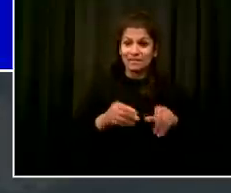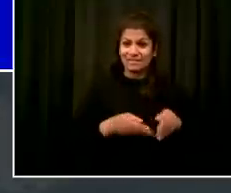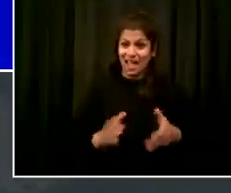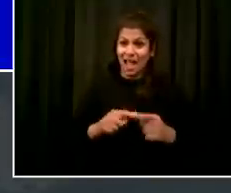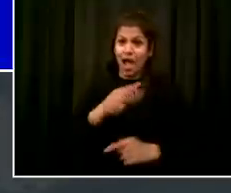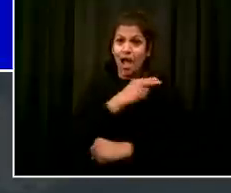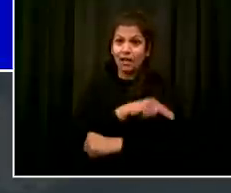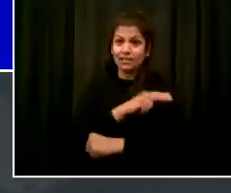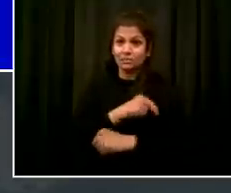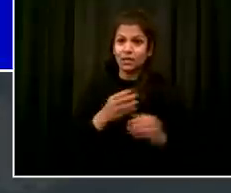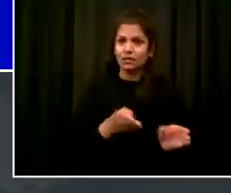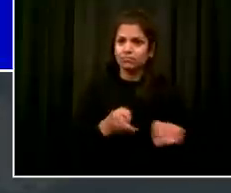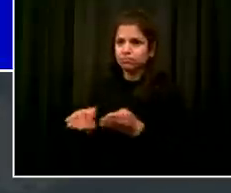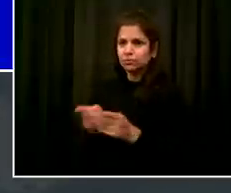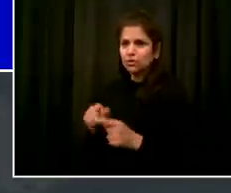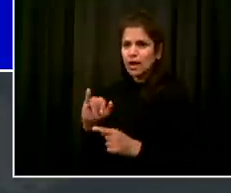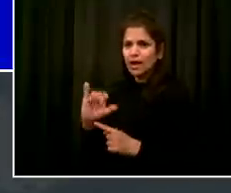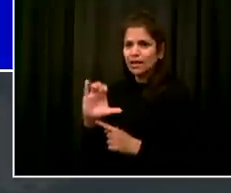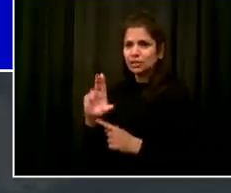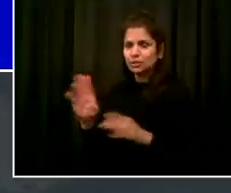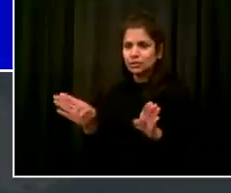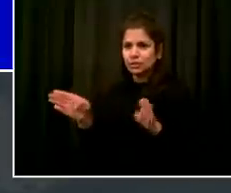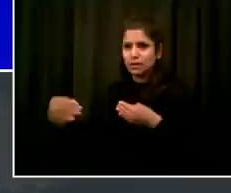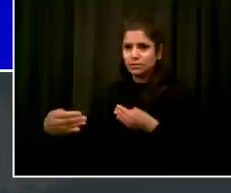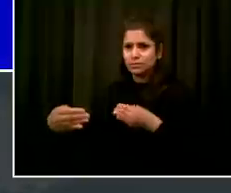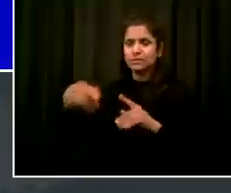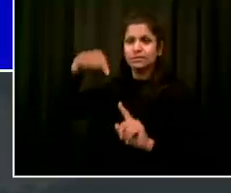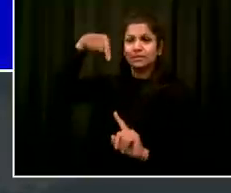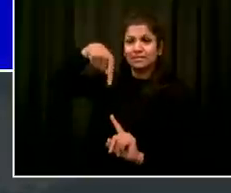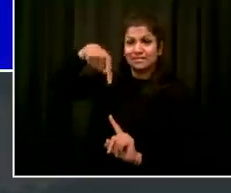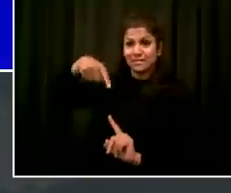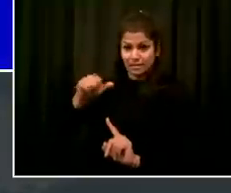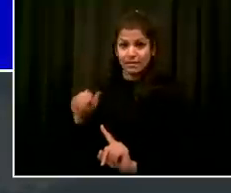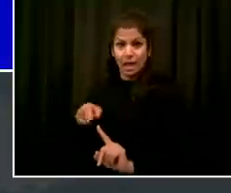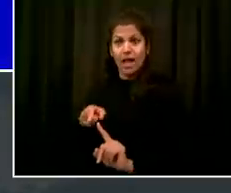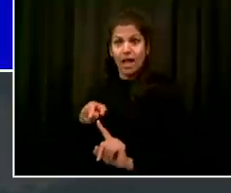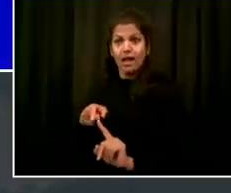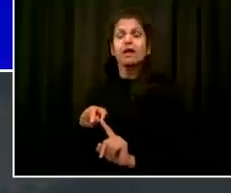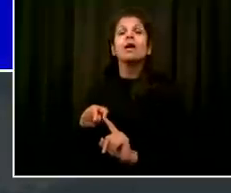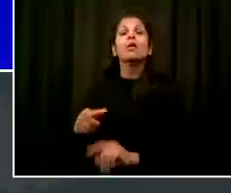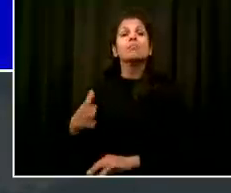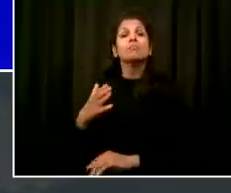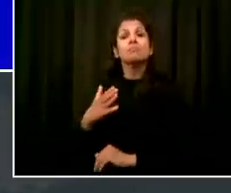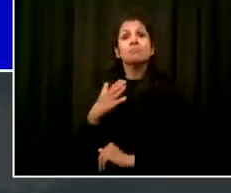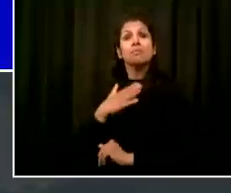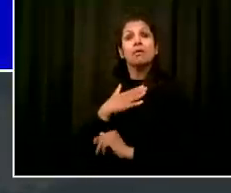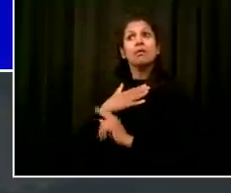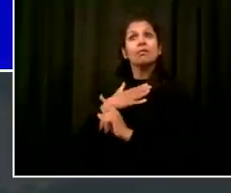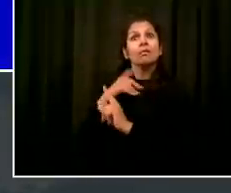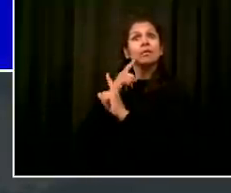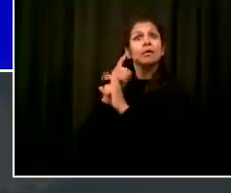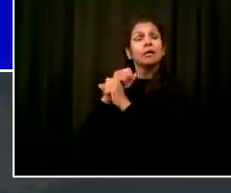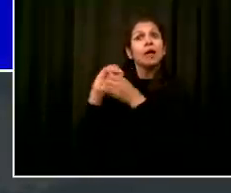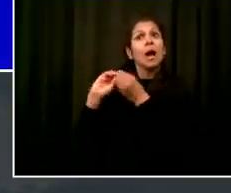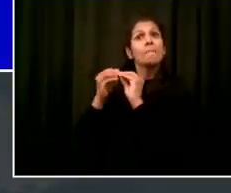under 375. It's taken a while to get that down. But now we are there, 355 for the last few days. We've been under that threshold, and we